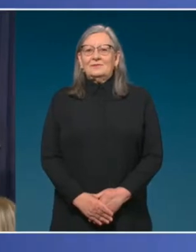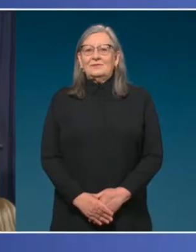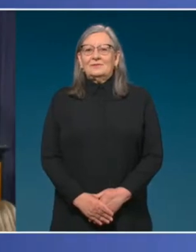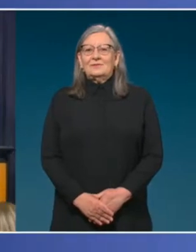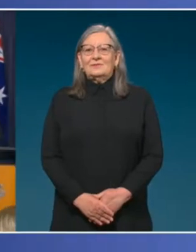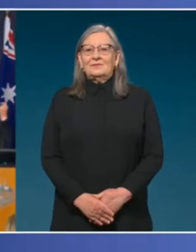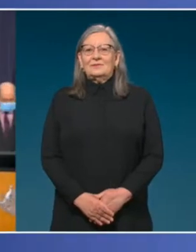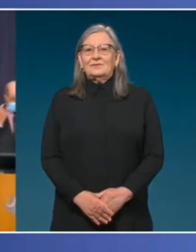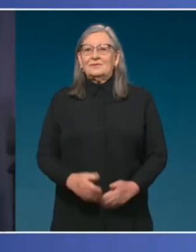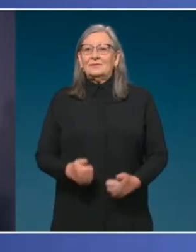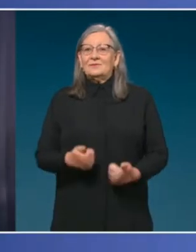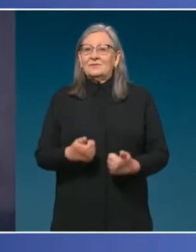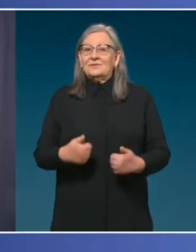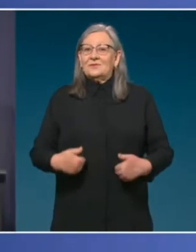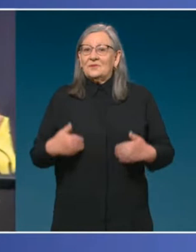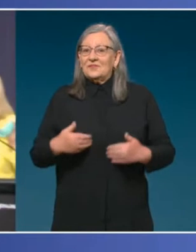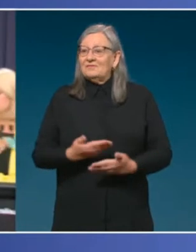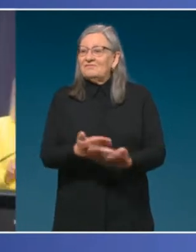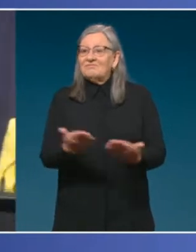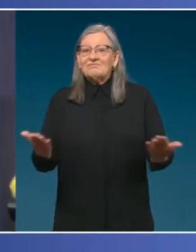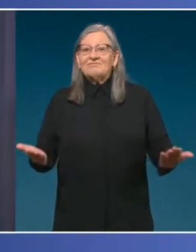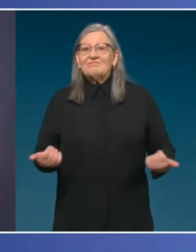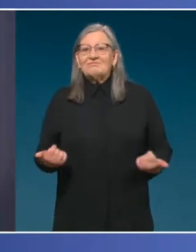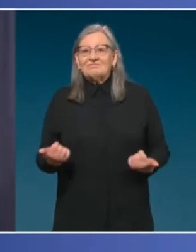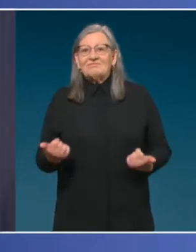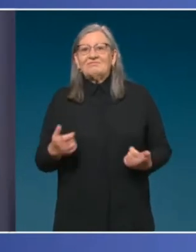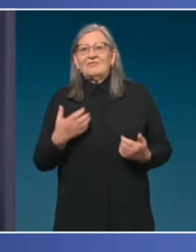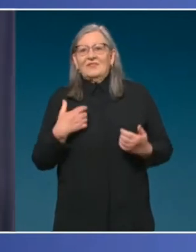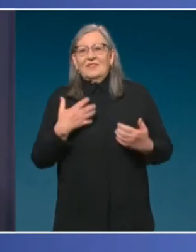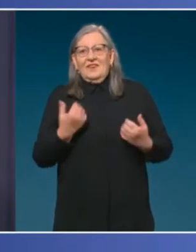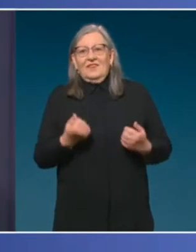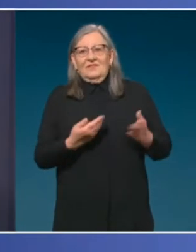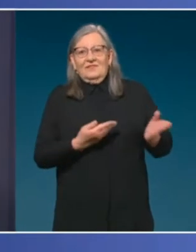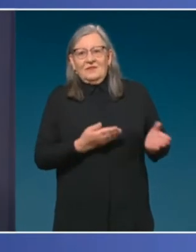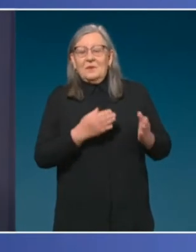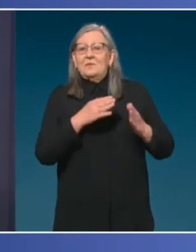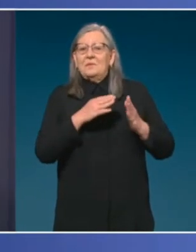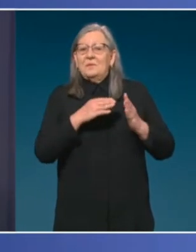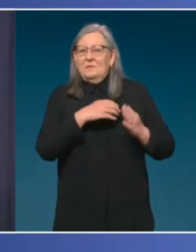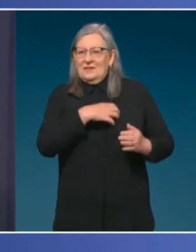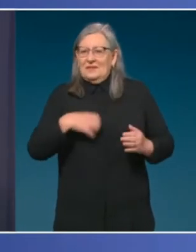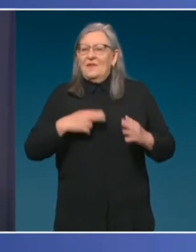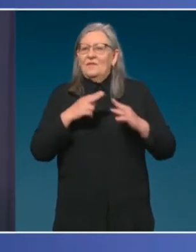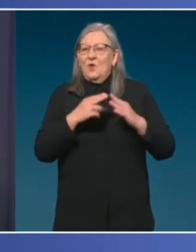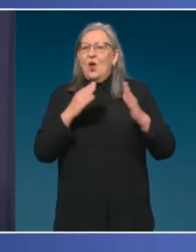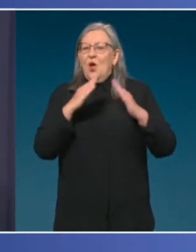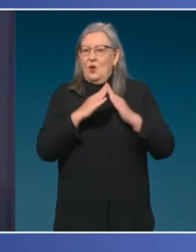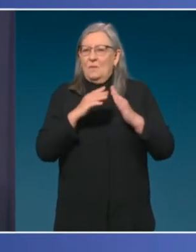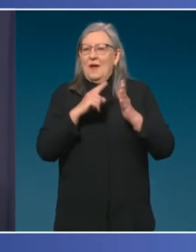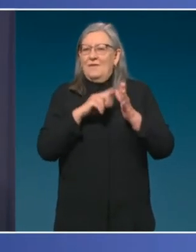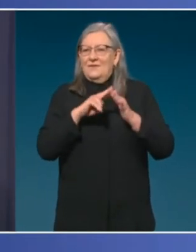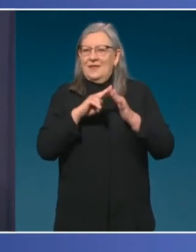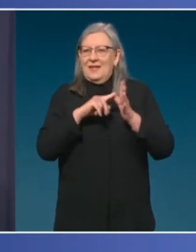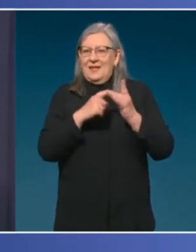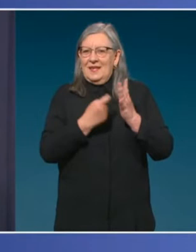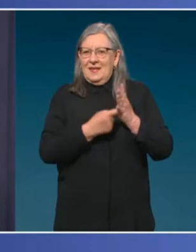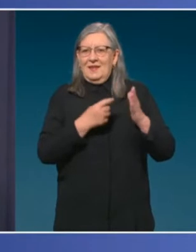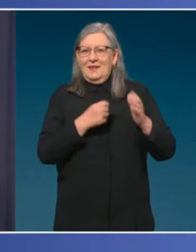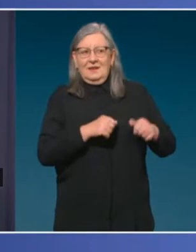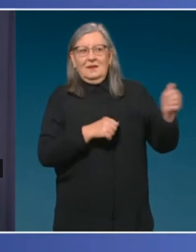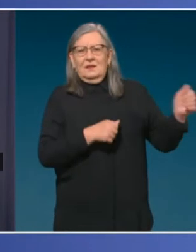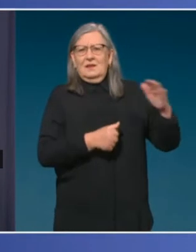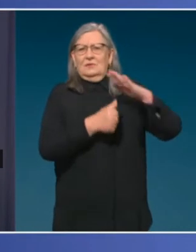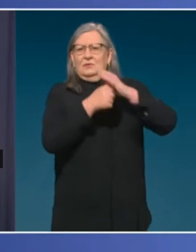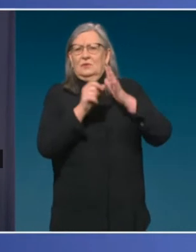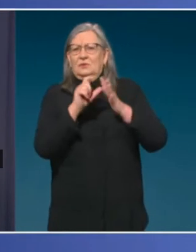And good morning, everybody. I'm joined by the Minister for Home Affairs, Karen Andrews, the Chief Medical Officer, Professor Paul Kelly. We're